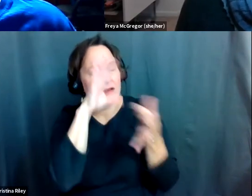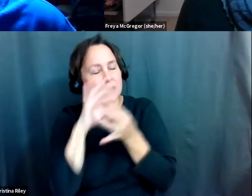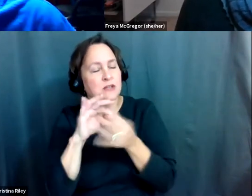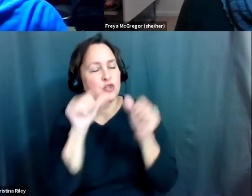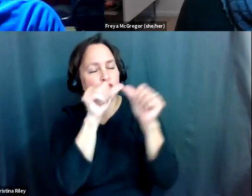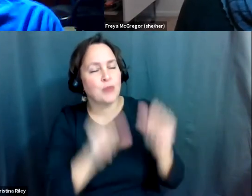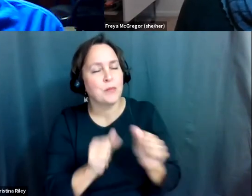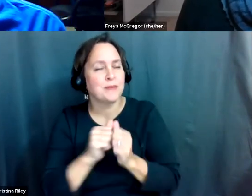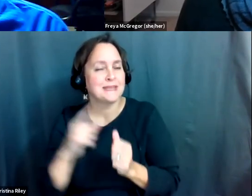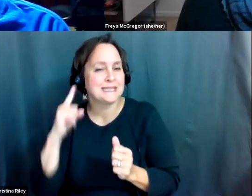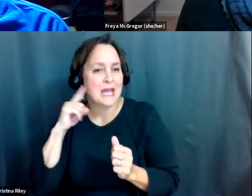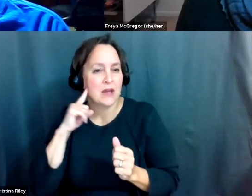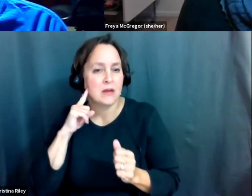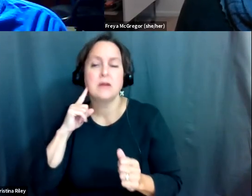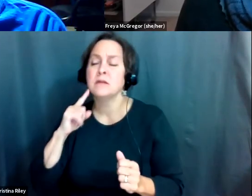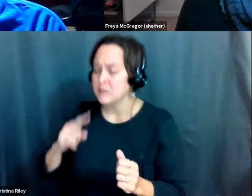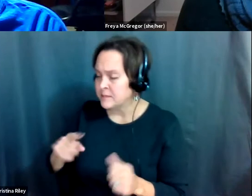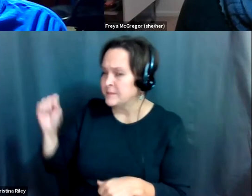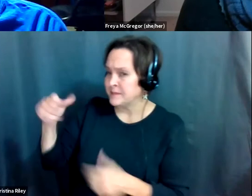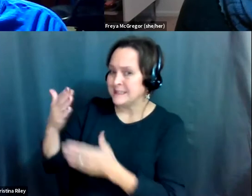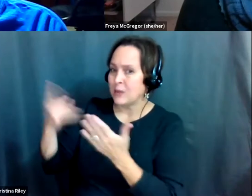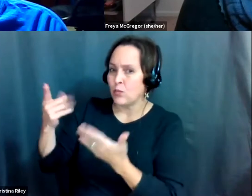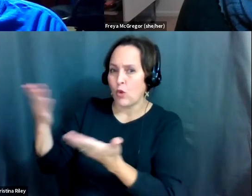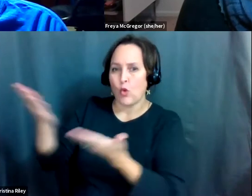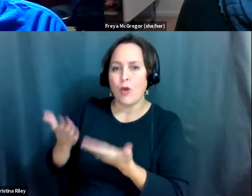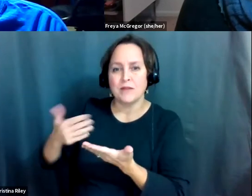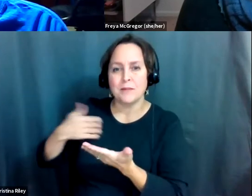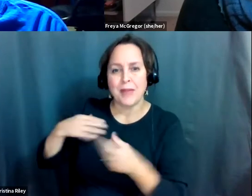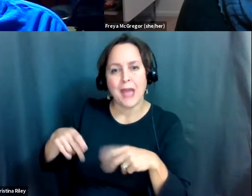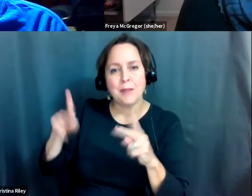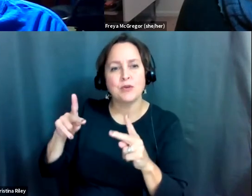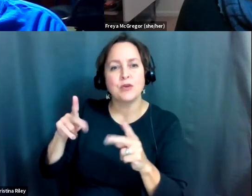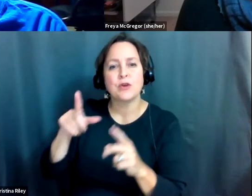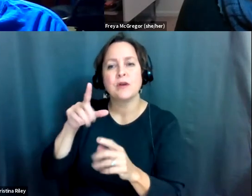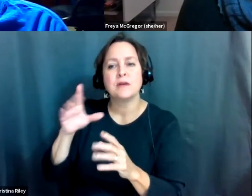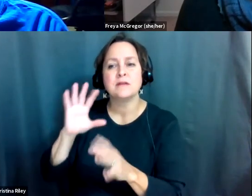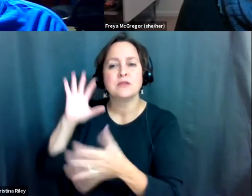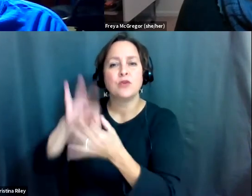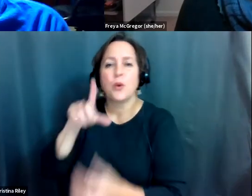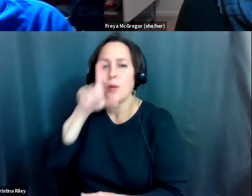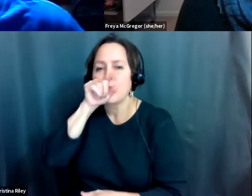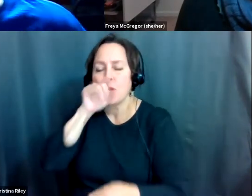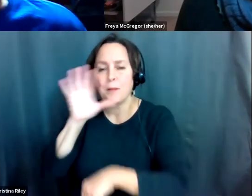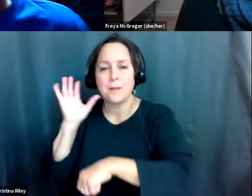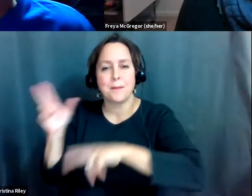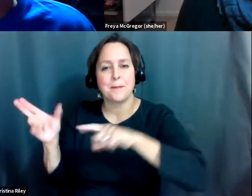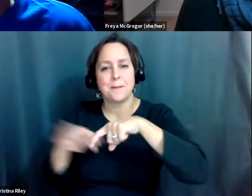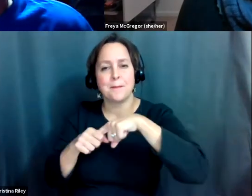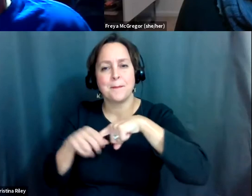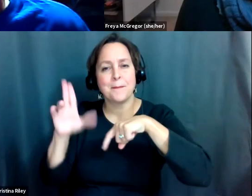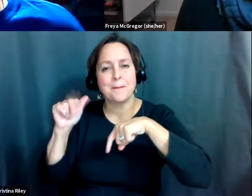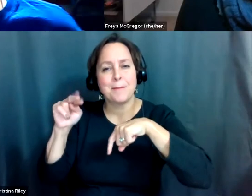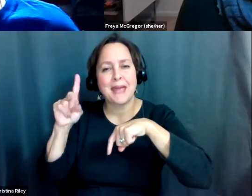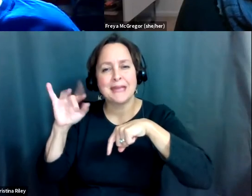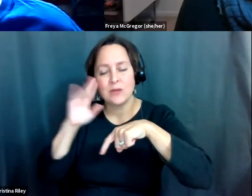Um, I was offered the opportunity to participate in bird banding once. And unfortunately I had a conflict at the time and couldn't